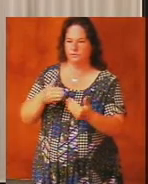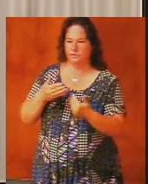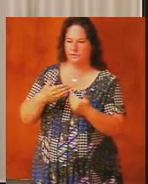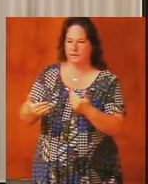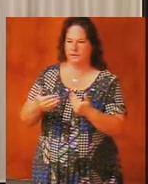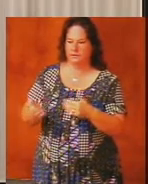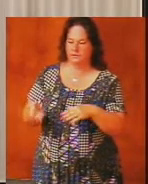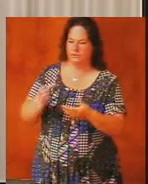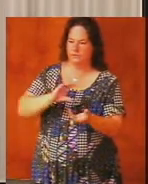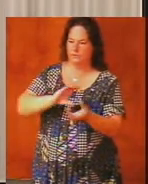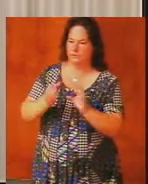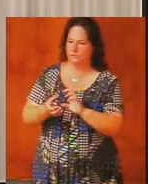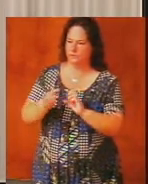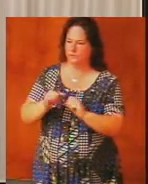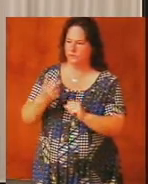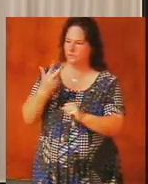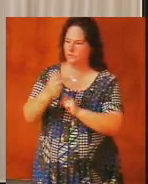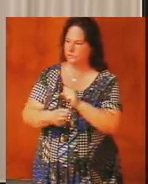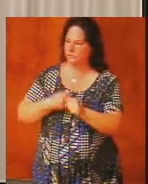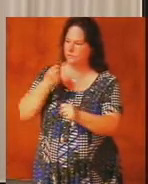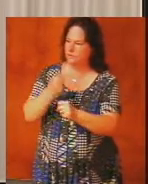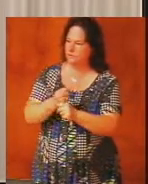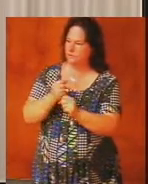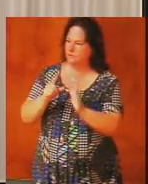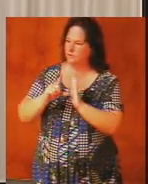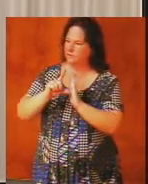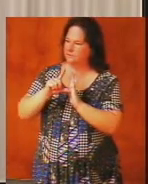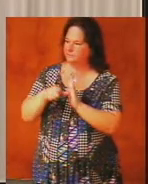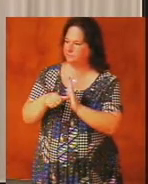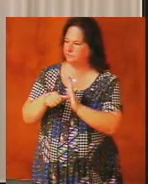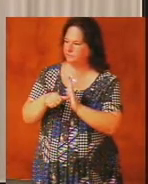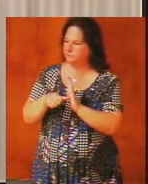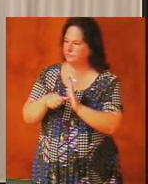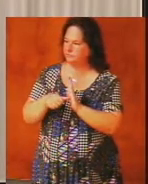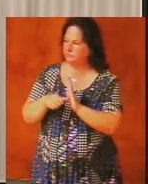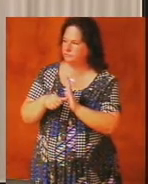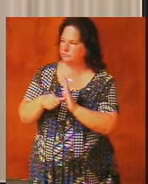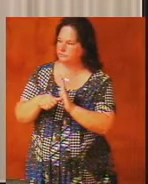that was 3 years later.